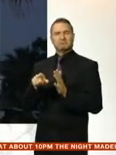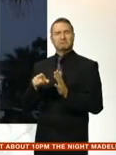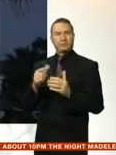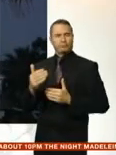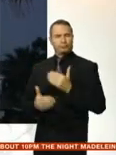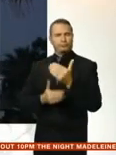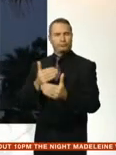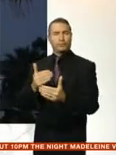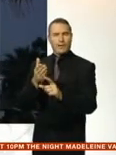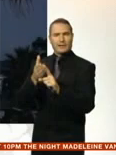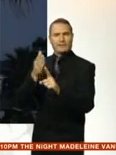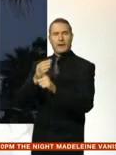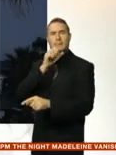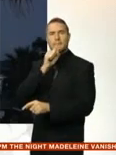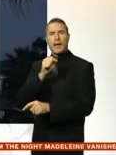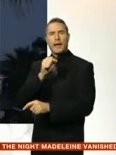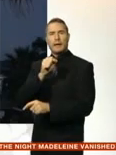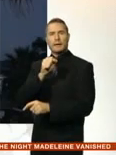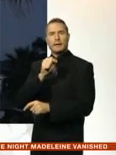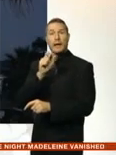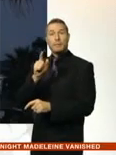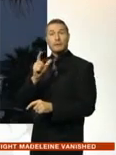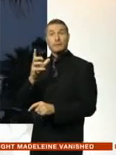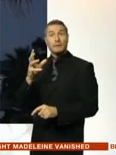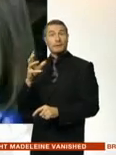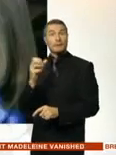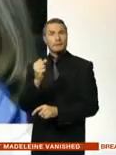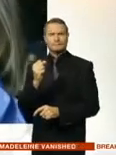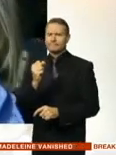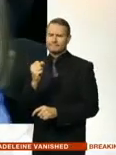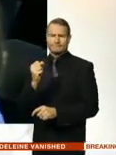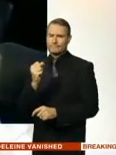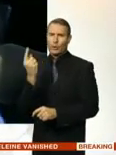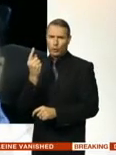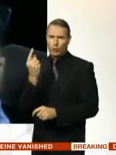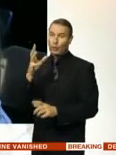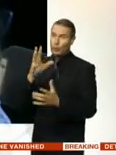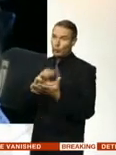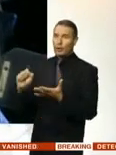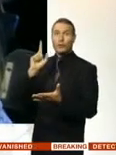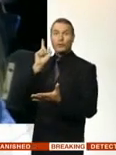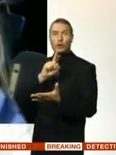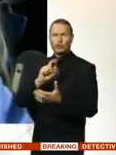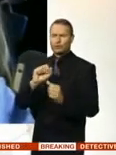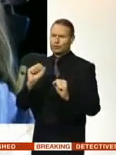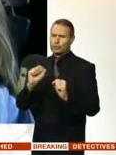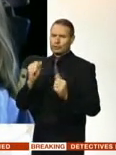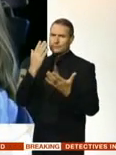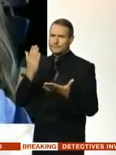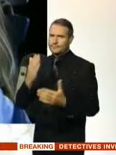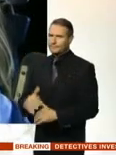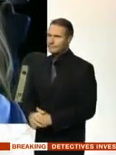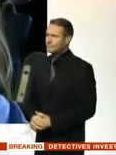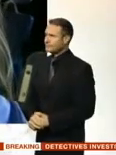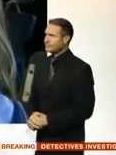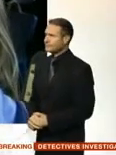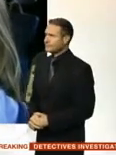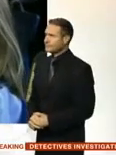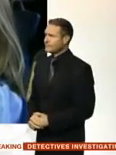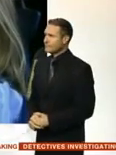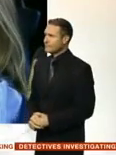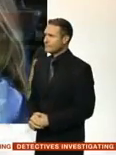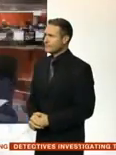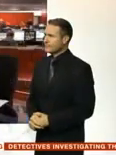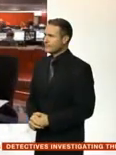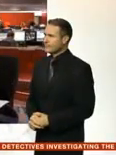this investigation, but it's still some way off discovering who abducted this little girl. Sophie Hutchinson, BBC